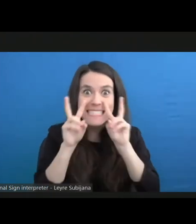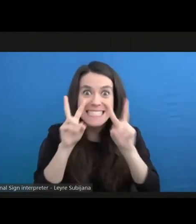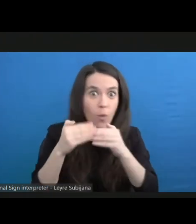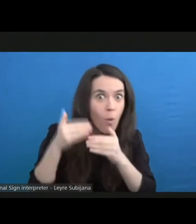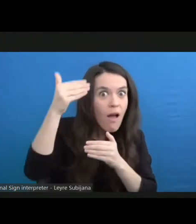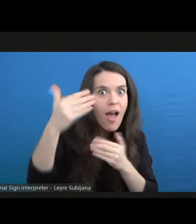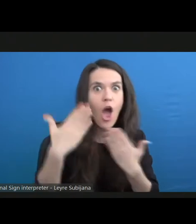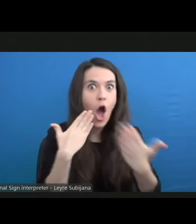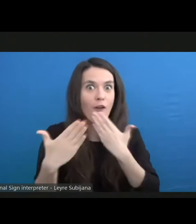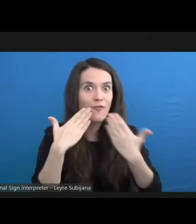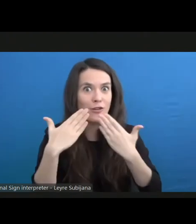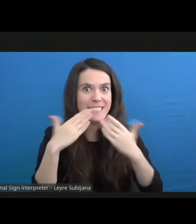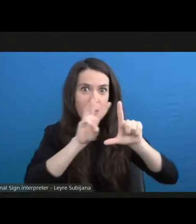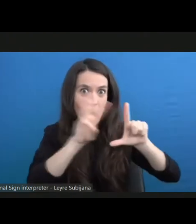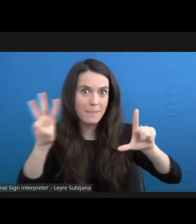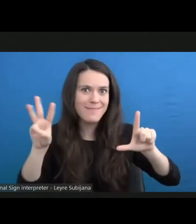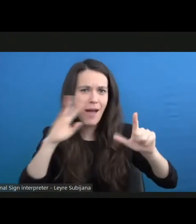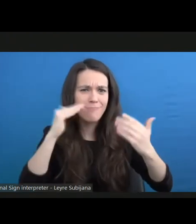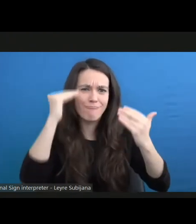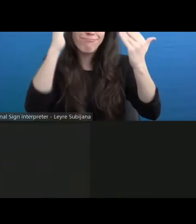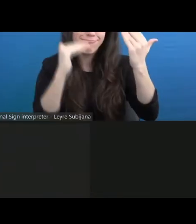All the best.